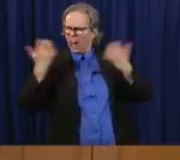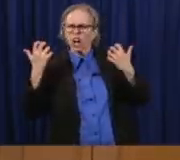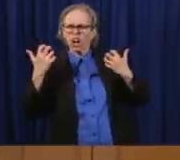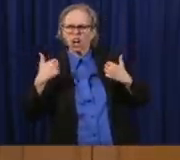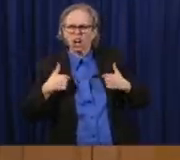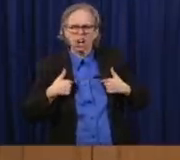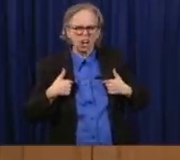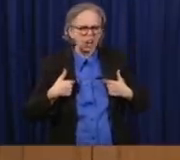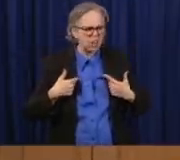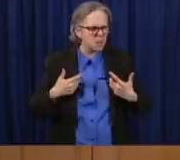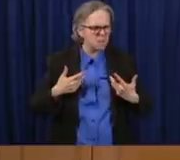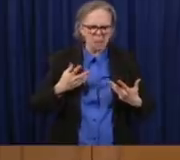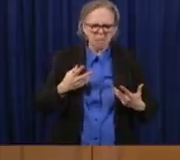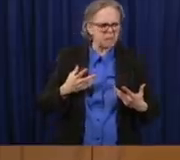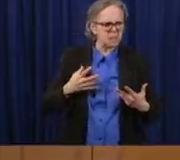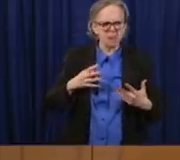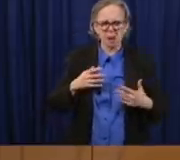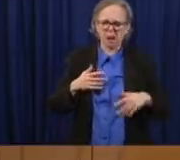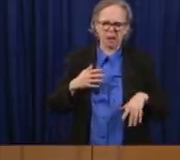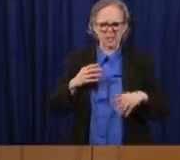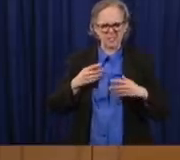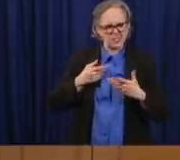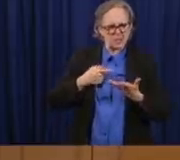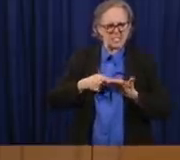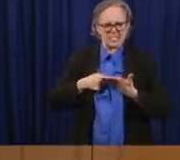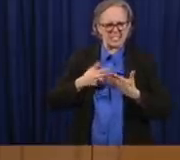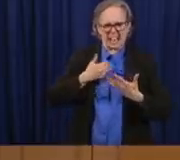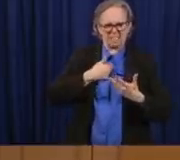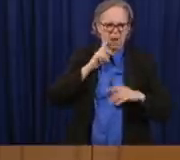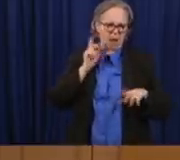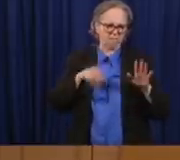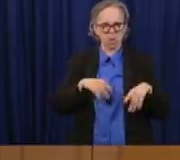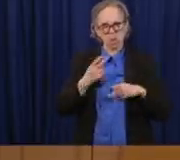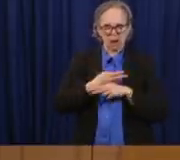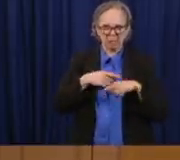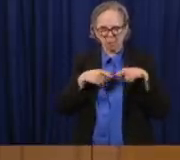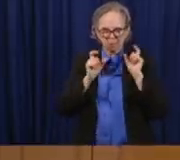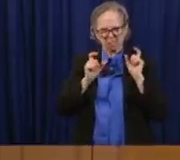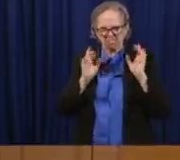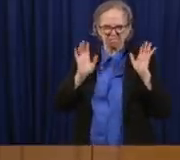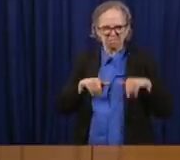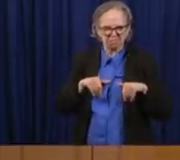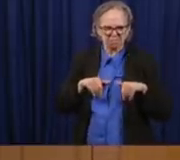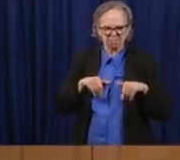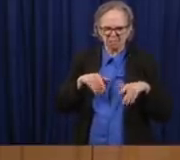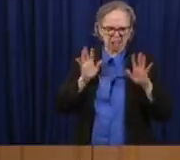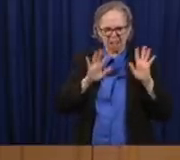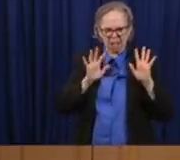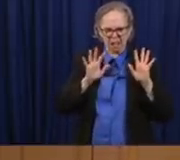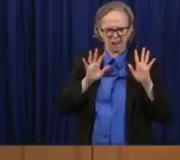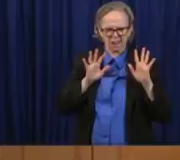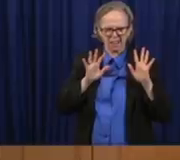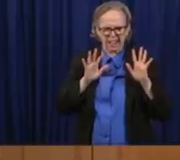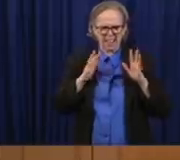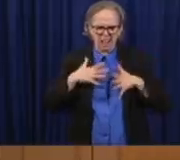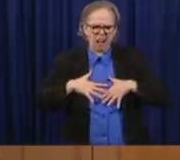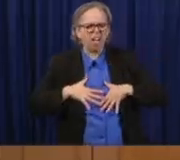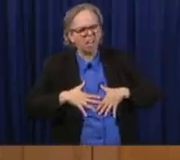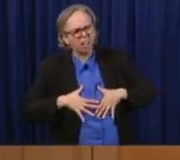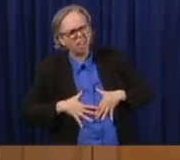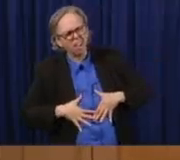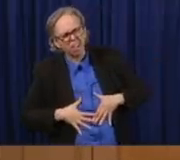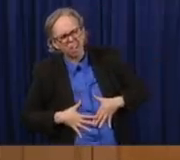through a little bargaining. I don't have to wear this. I might not need it. This isn't true. I get a little down.